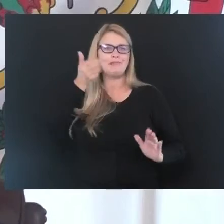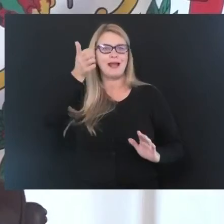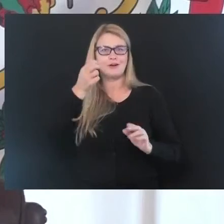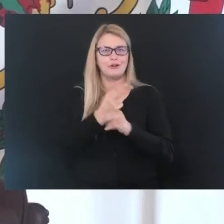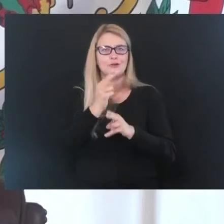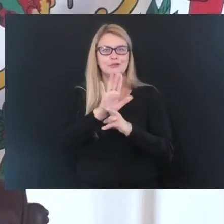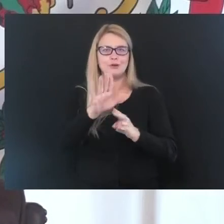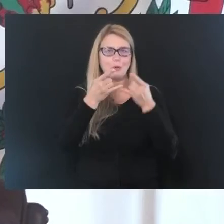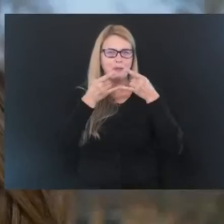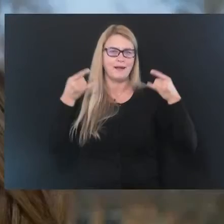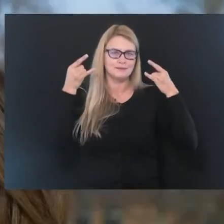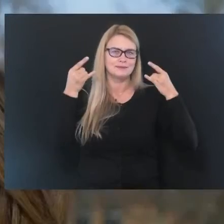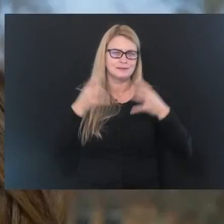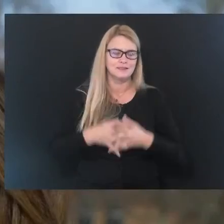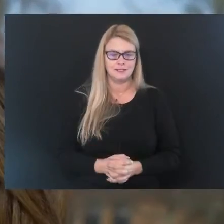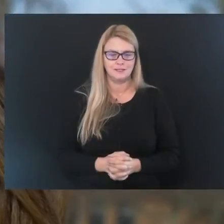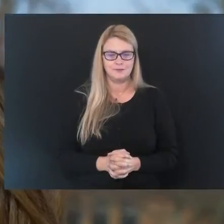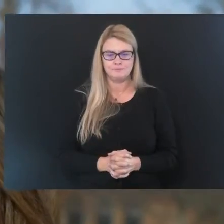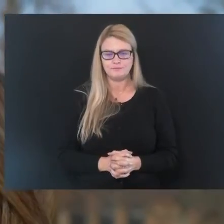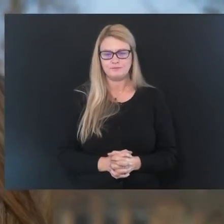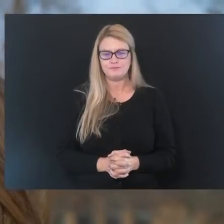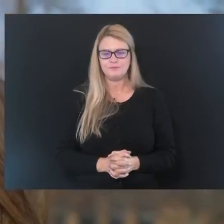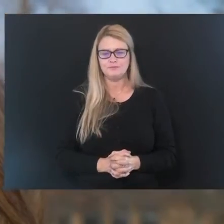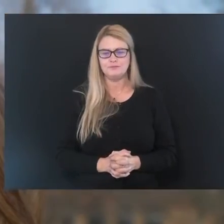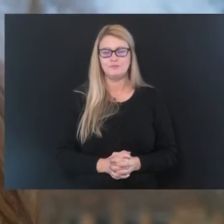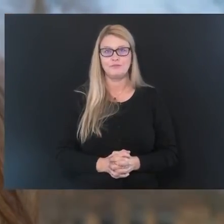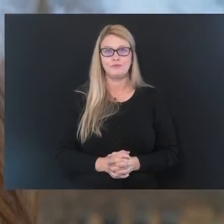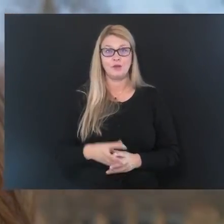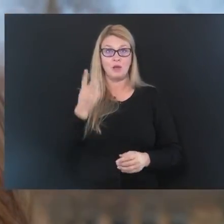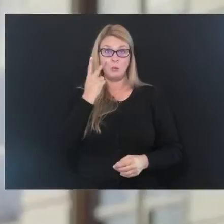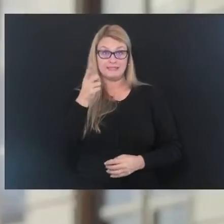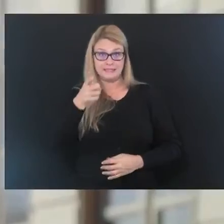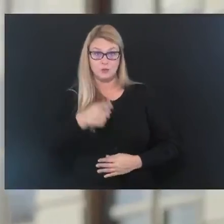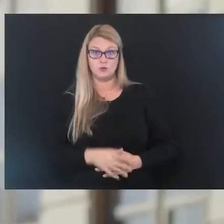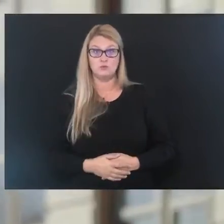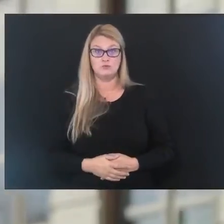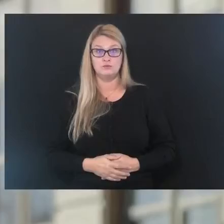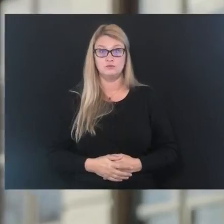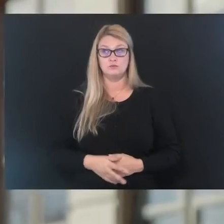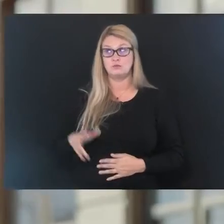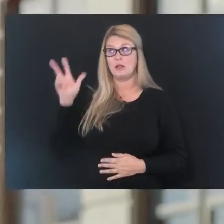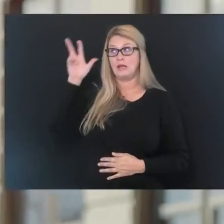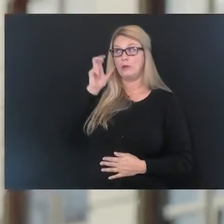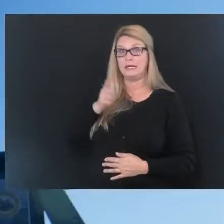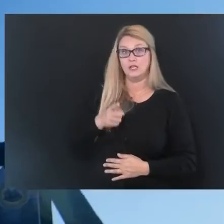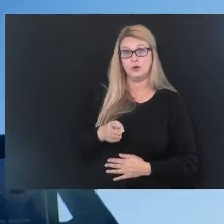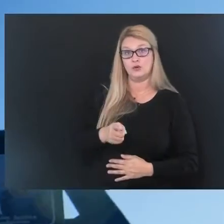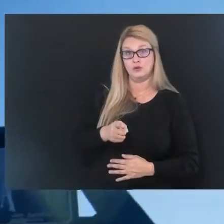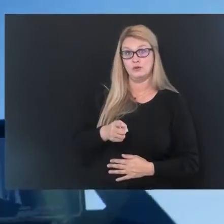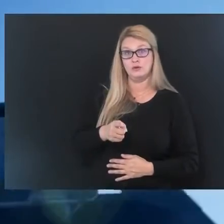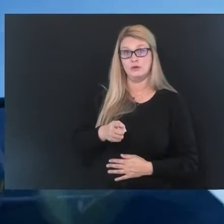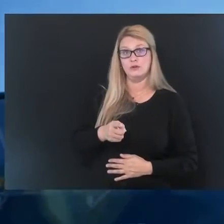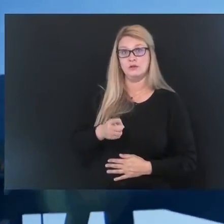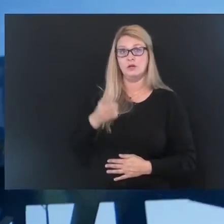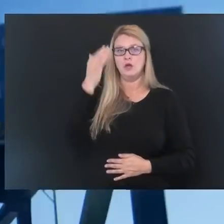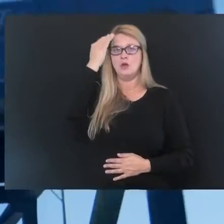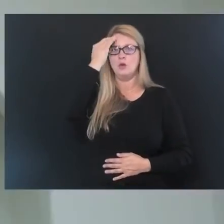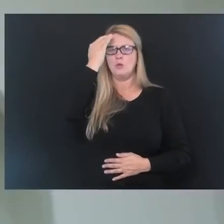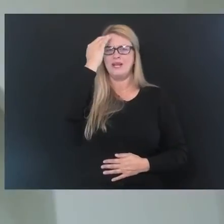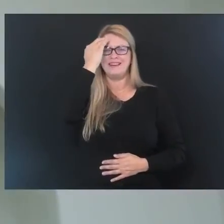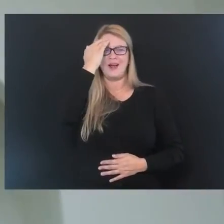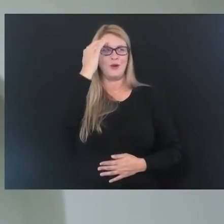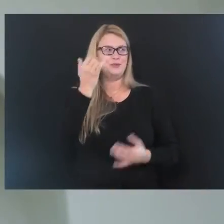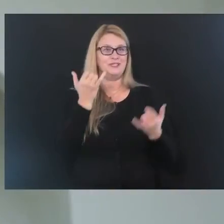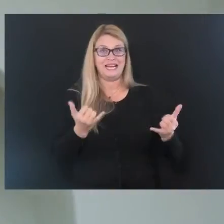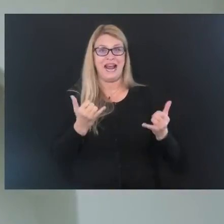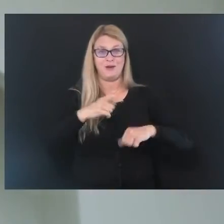helping us get through this. We see you. We hear you. We know it's not been the easiest